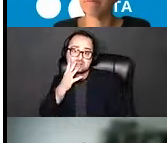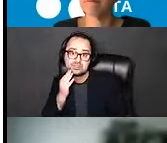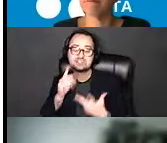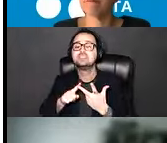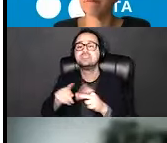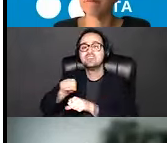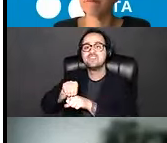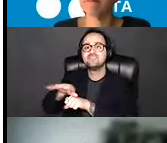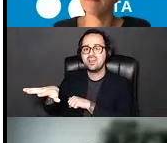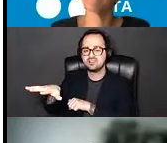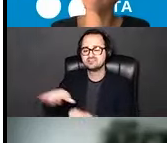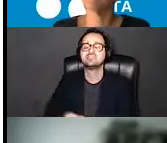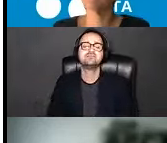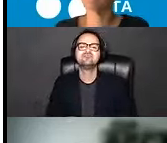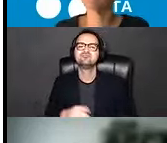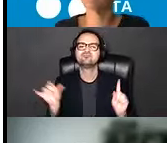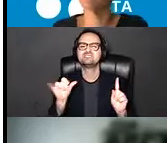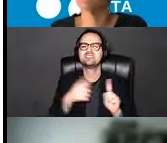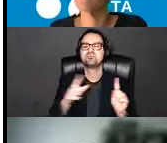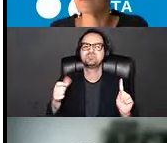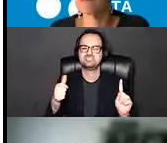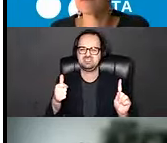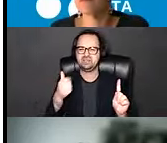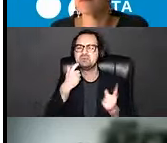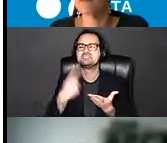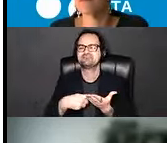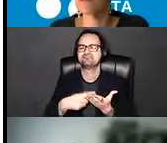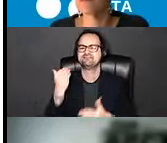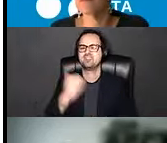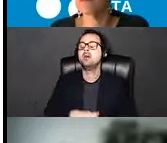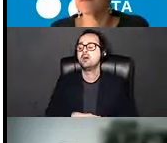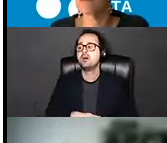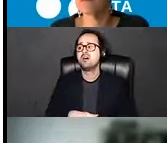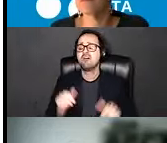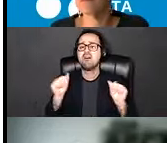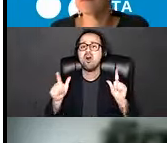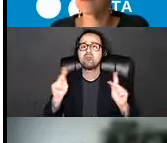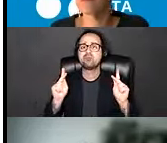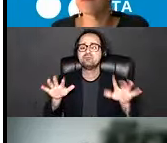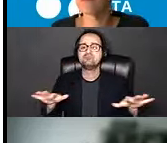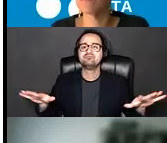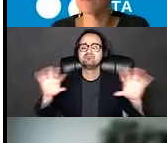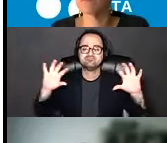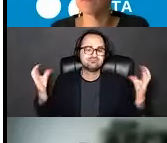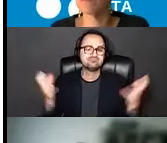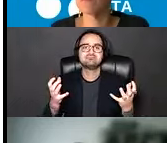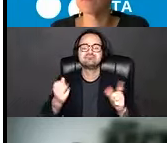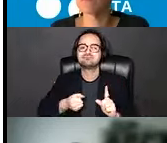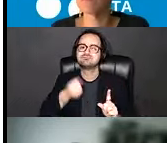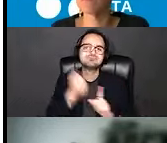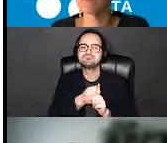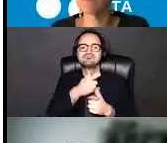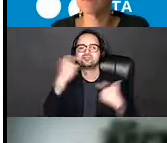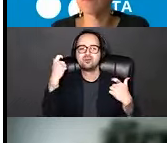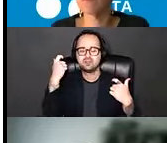So just like the scale of 1 to 10 exercise I was just talking about, we've all had this population level traumatic event,